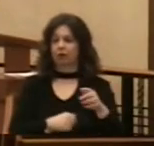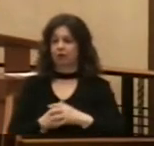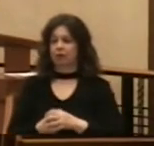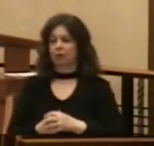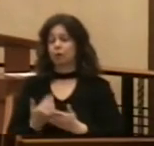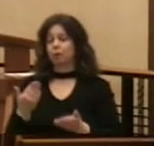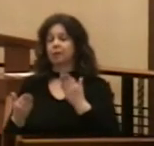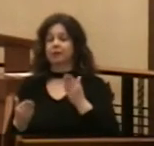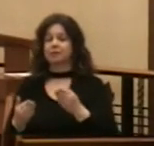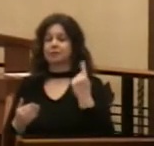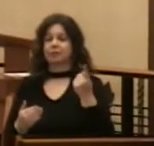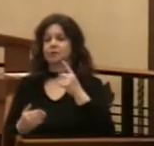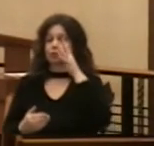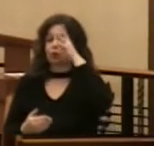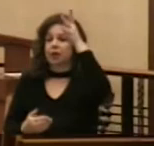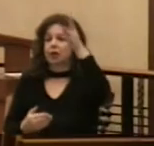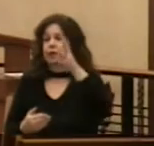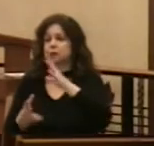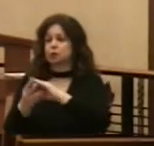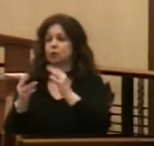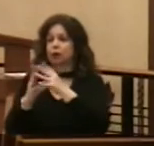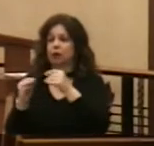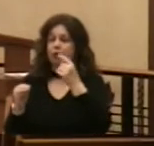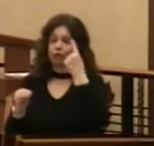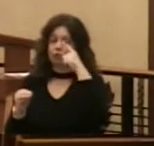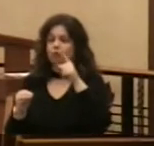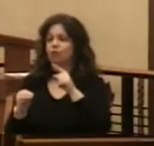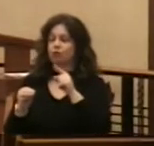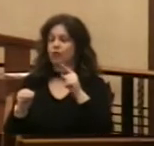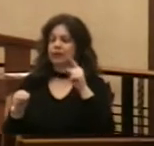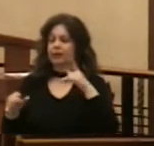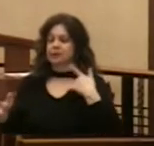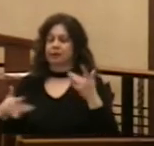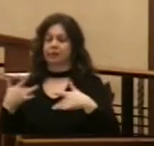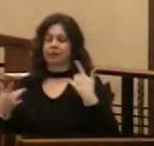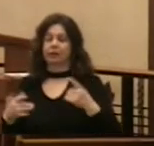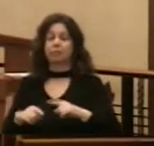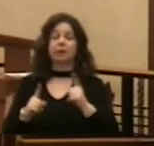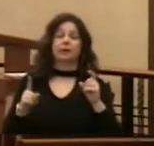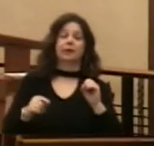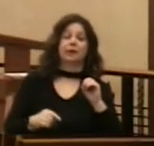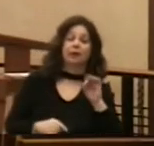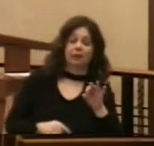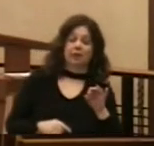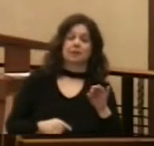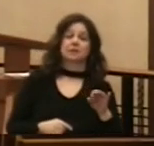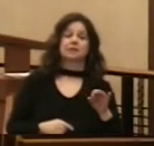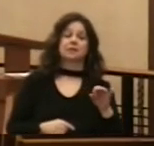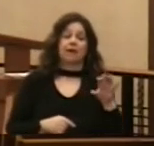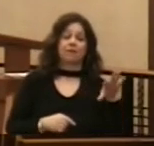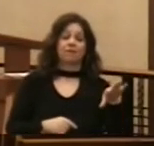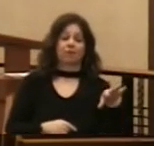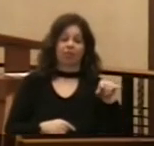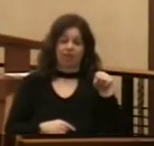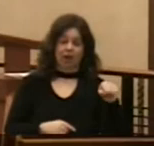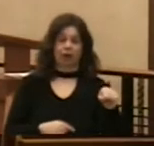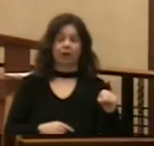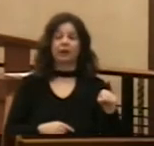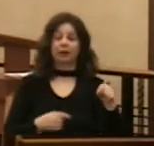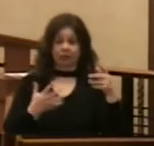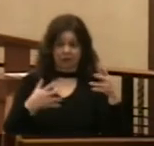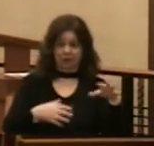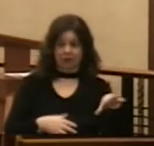the buzz, if this treasure exists, even if it is found, it is